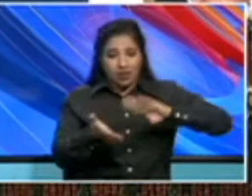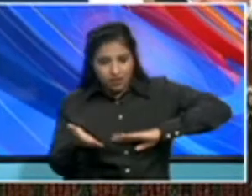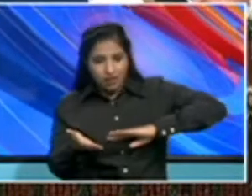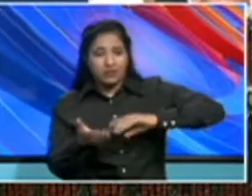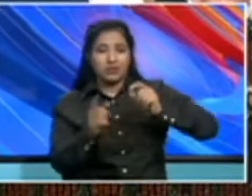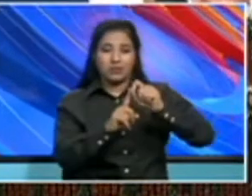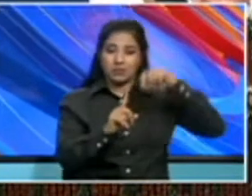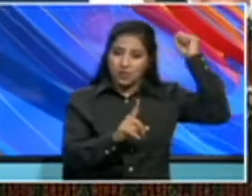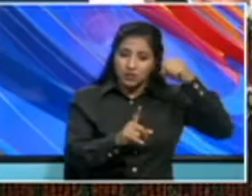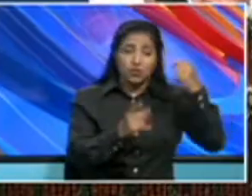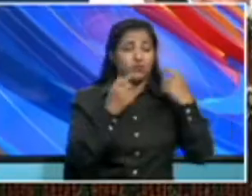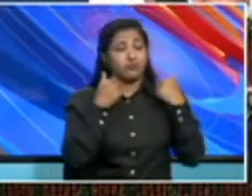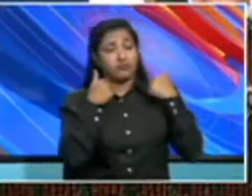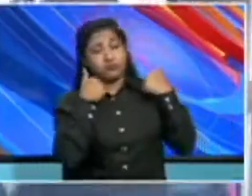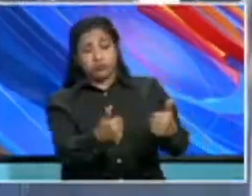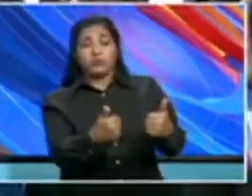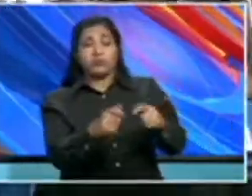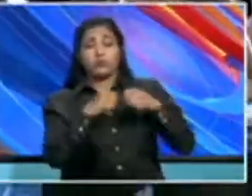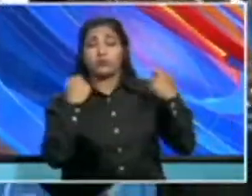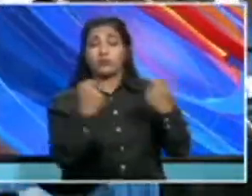Punjab have done very, very well.